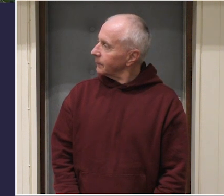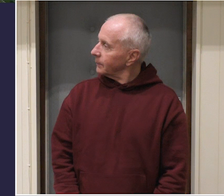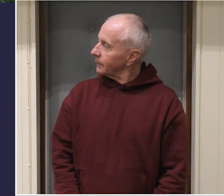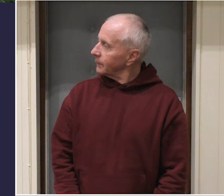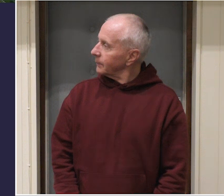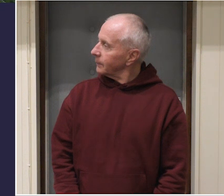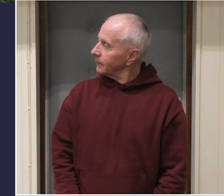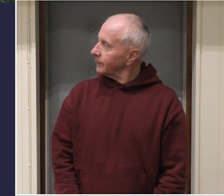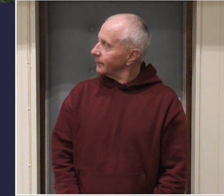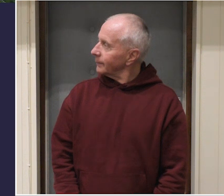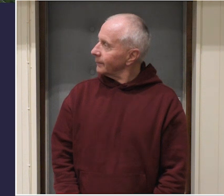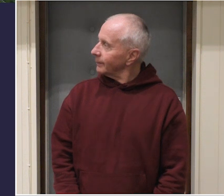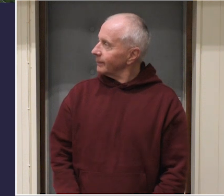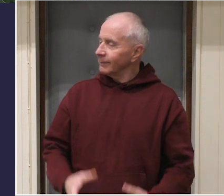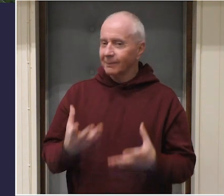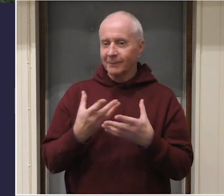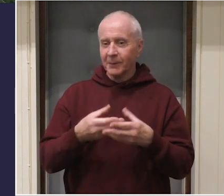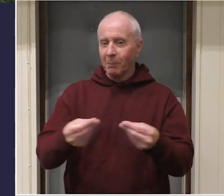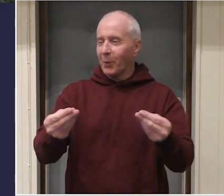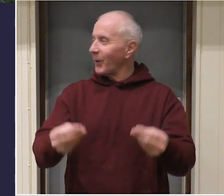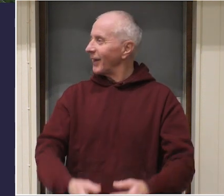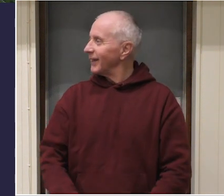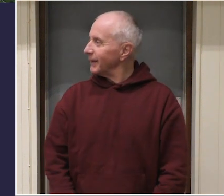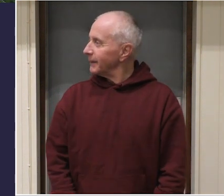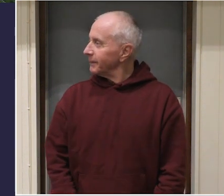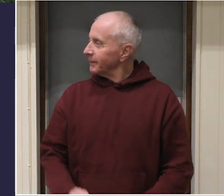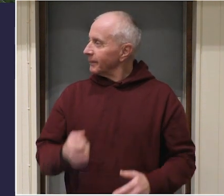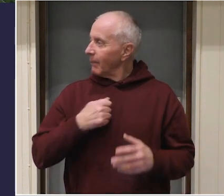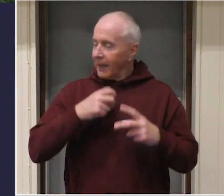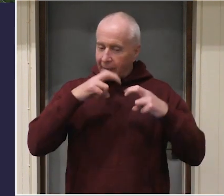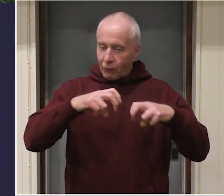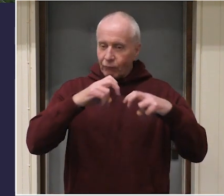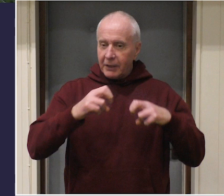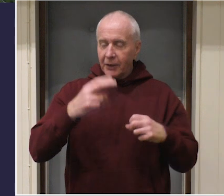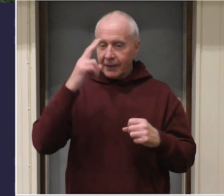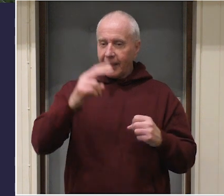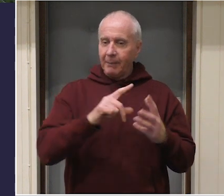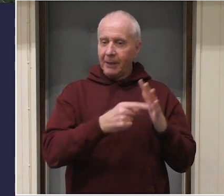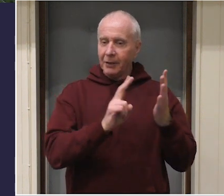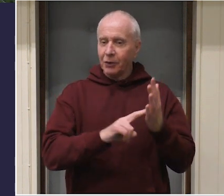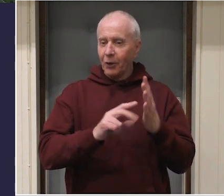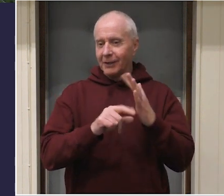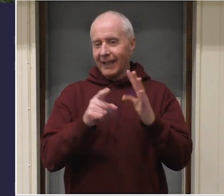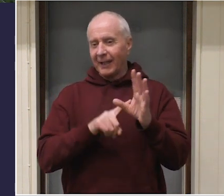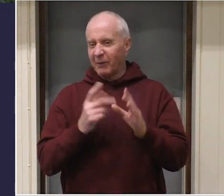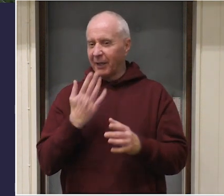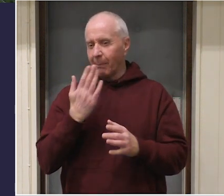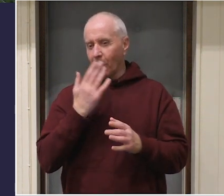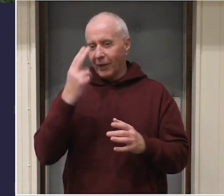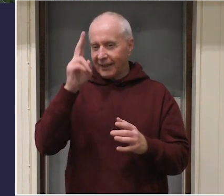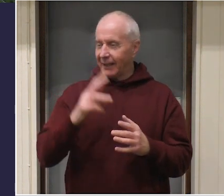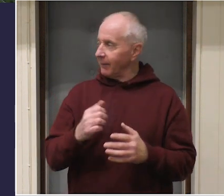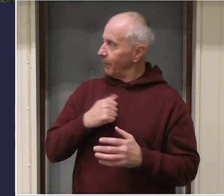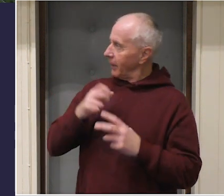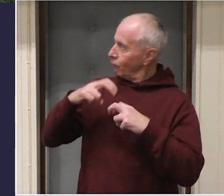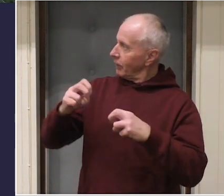There we are, flawless. And put in my research name, because John Taylor is just too boring. Okay, so